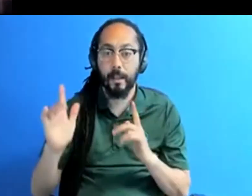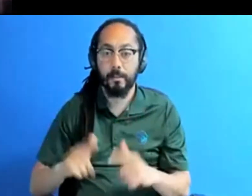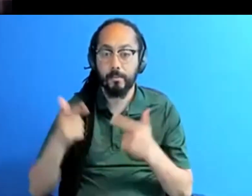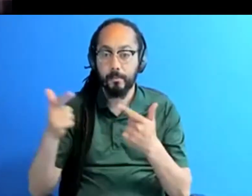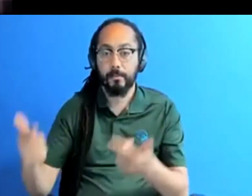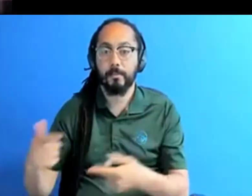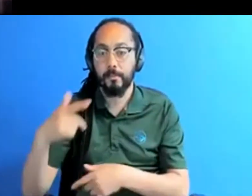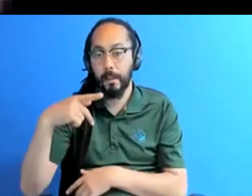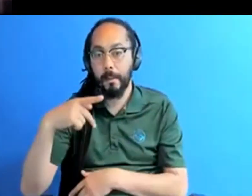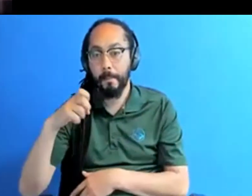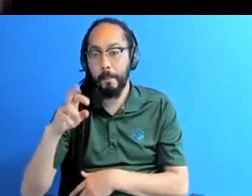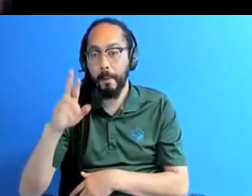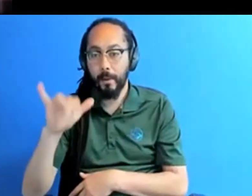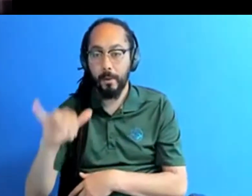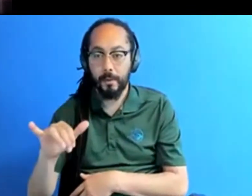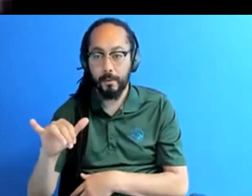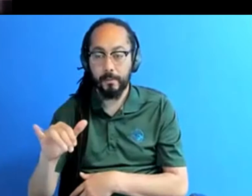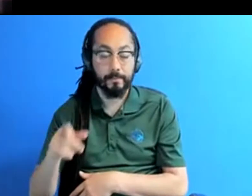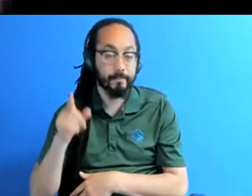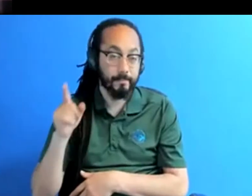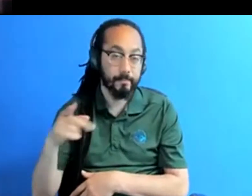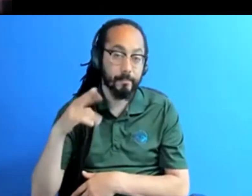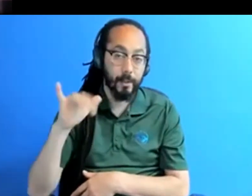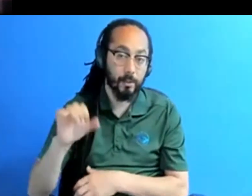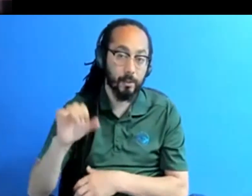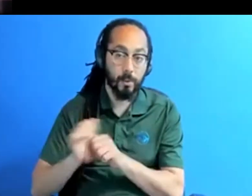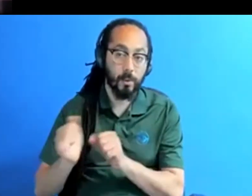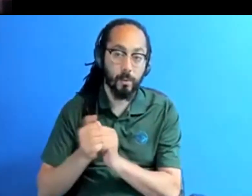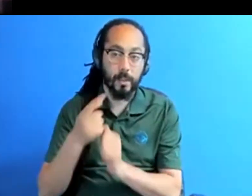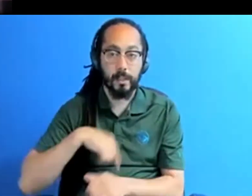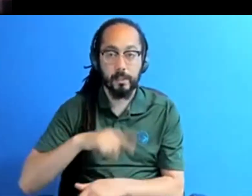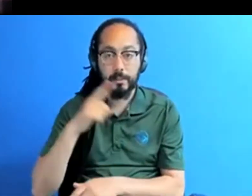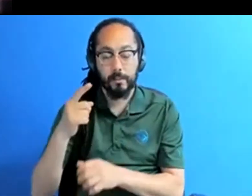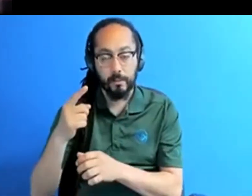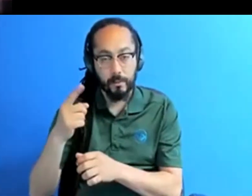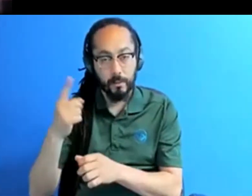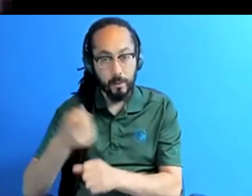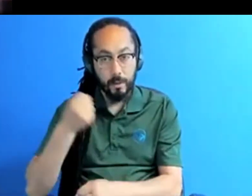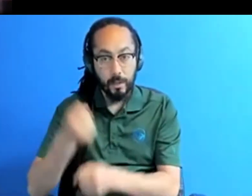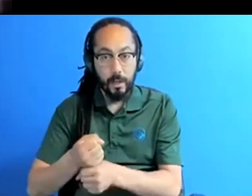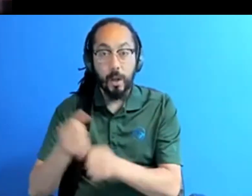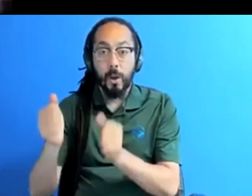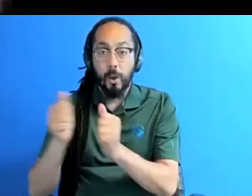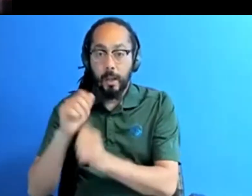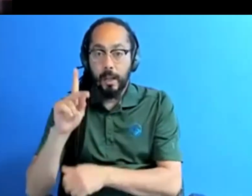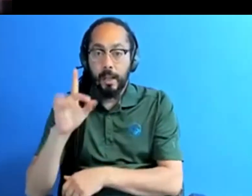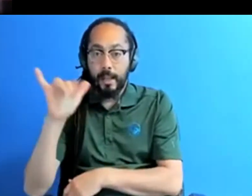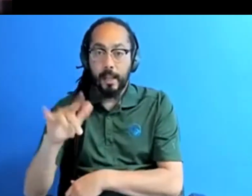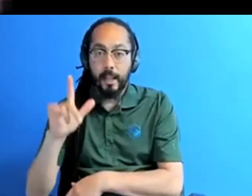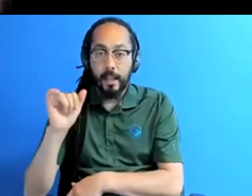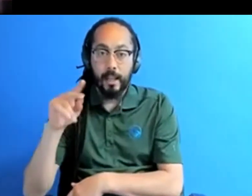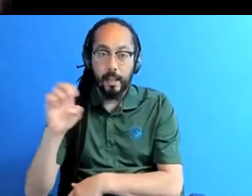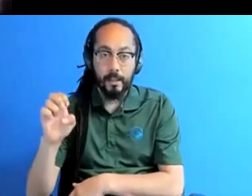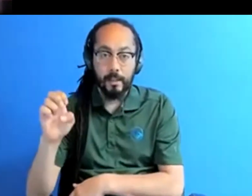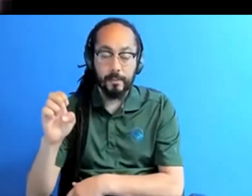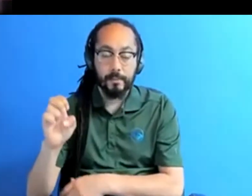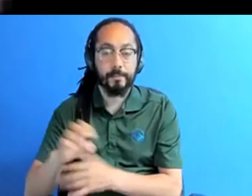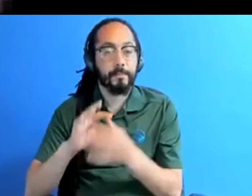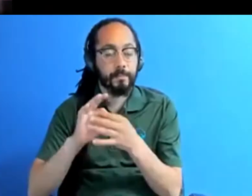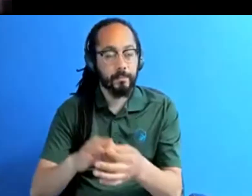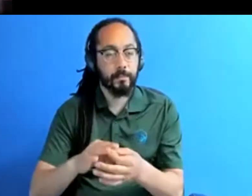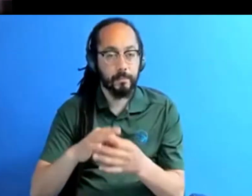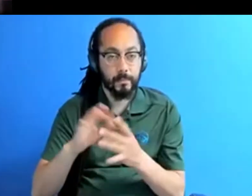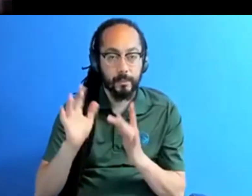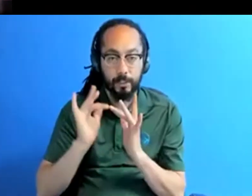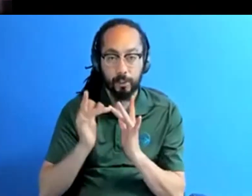Perry has been working with us over the past year, along with Lynne Ashton, on CPAMO's digital projects, which have been